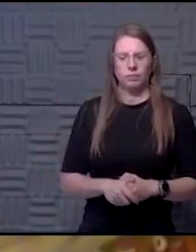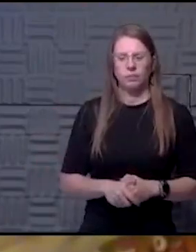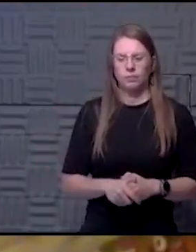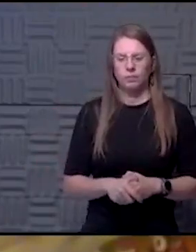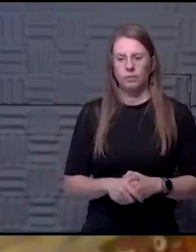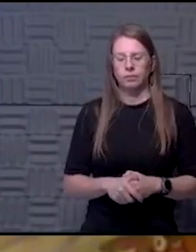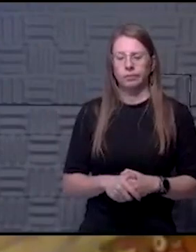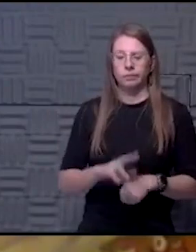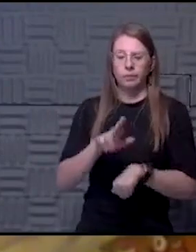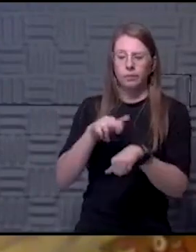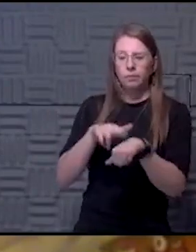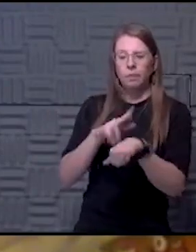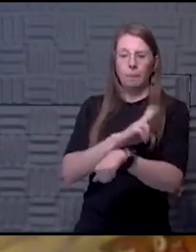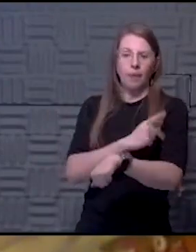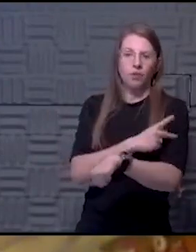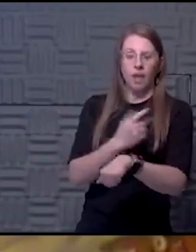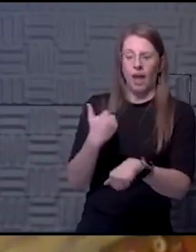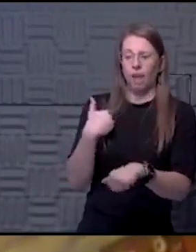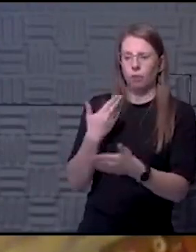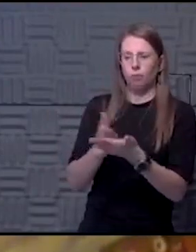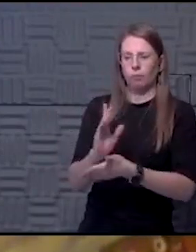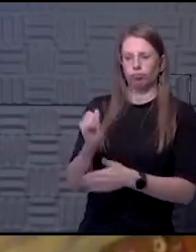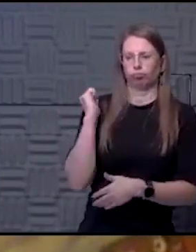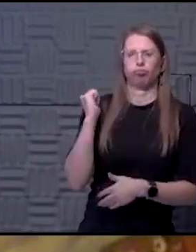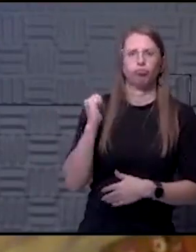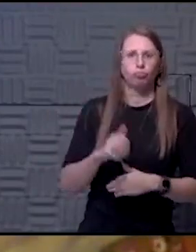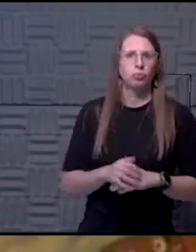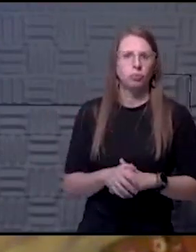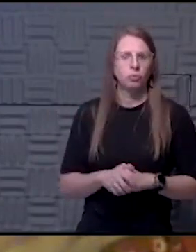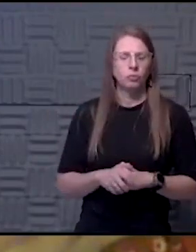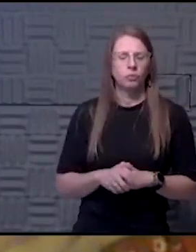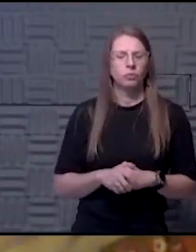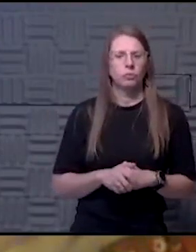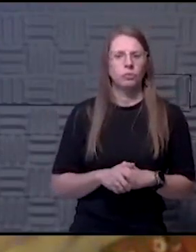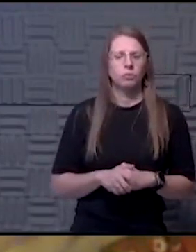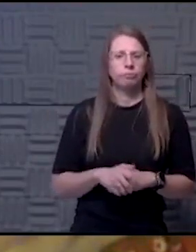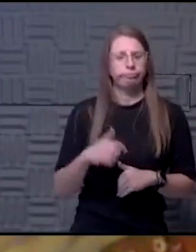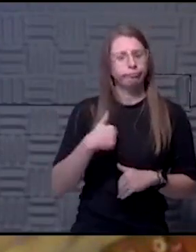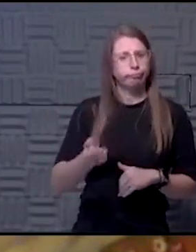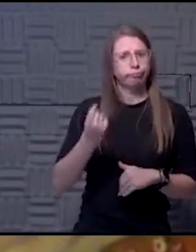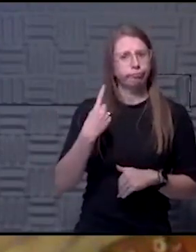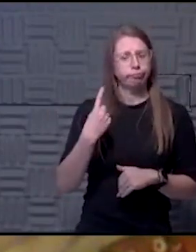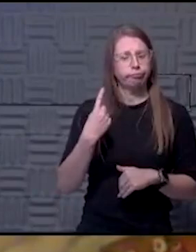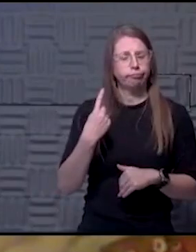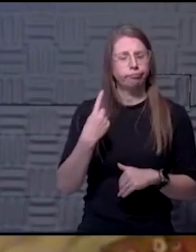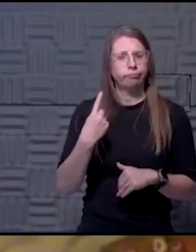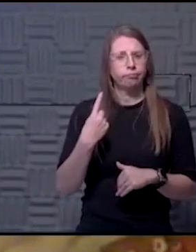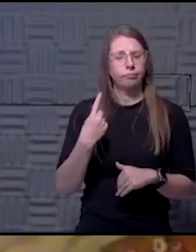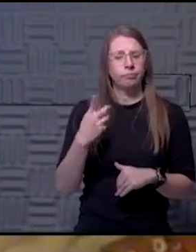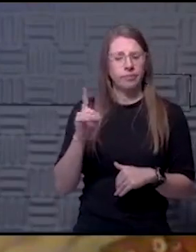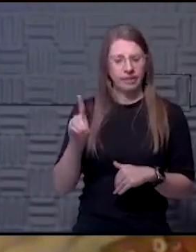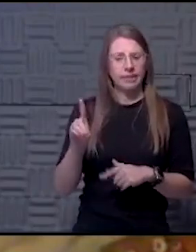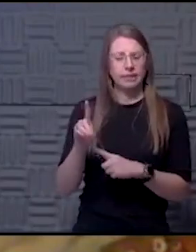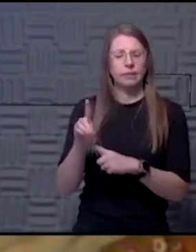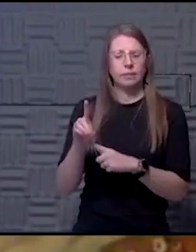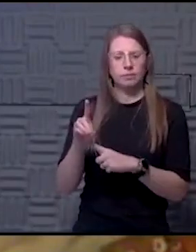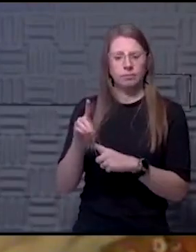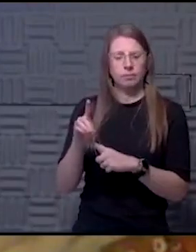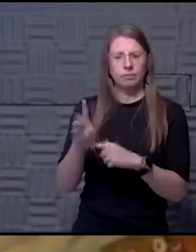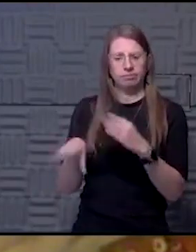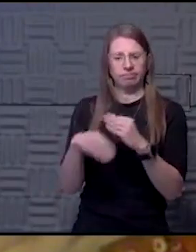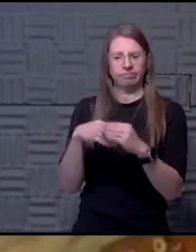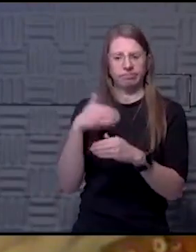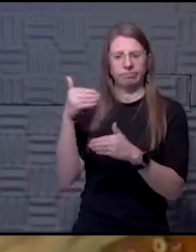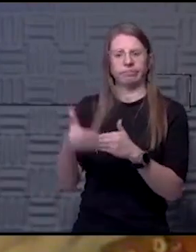that's, of course, patients have the right to refuse. And And I understand that they did take that additional step of bringing